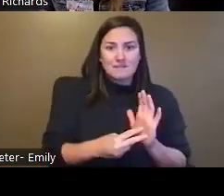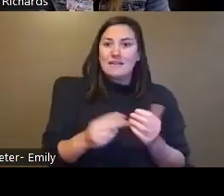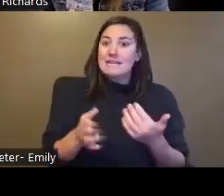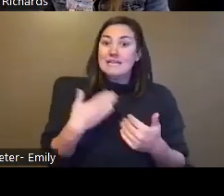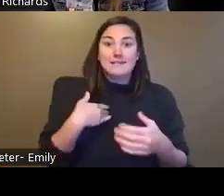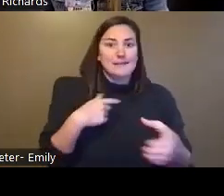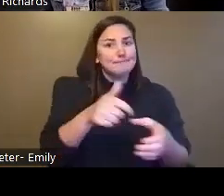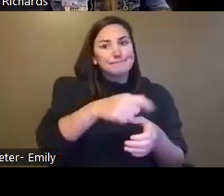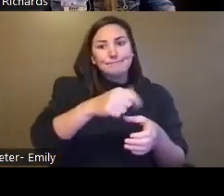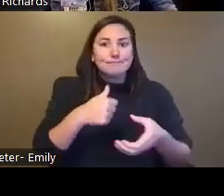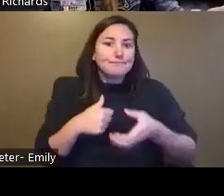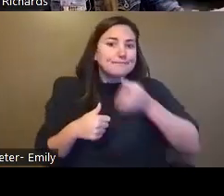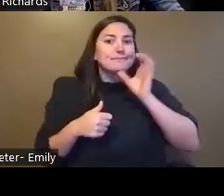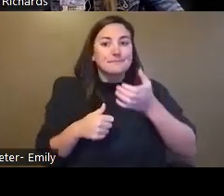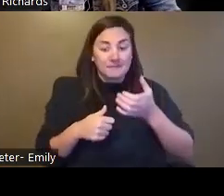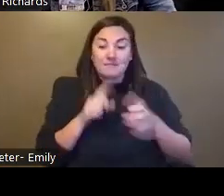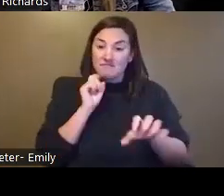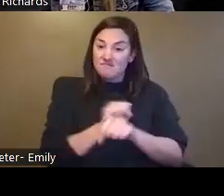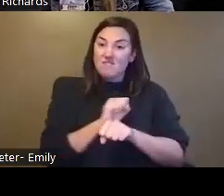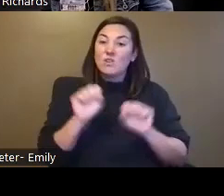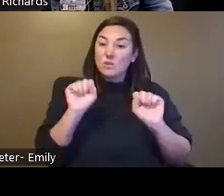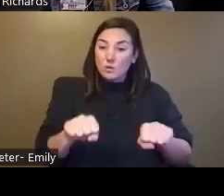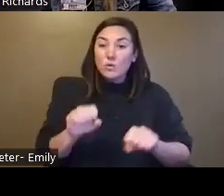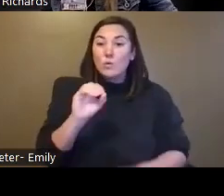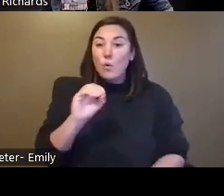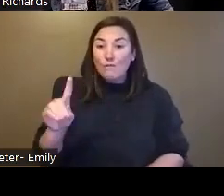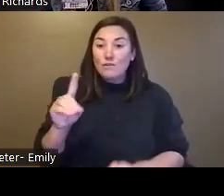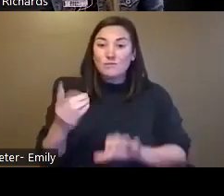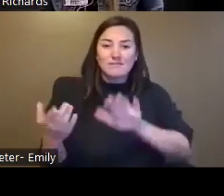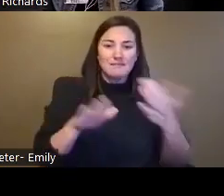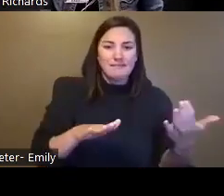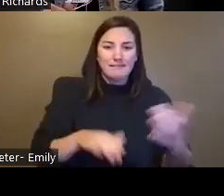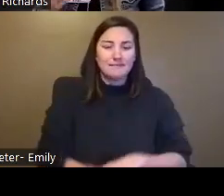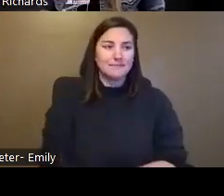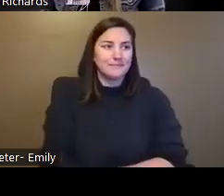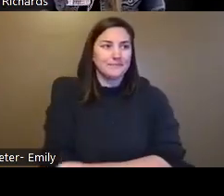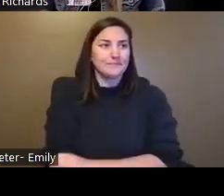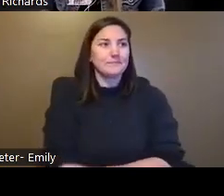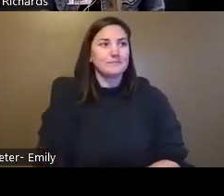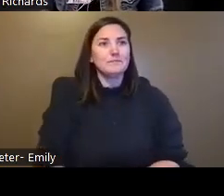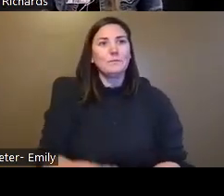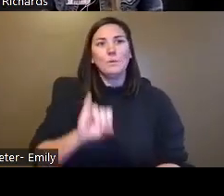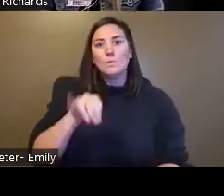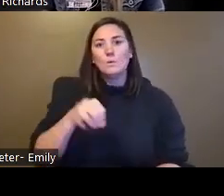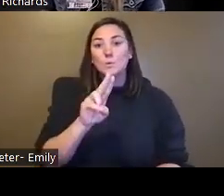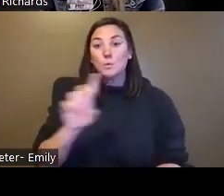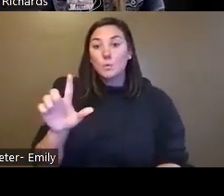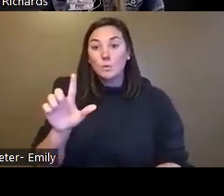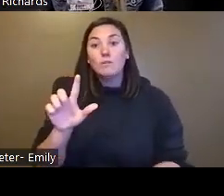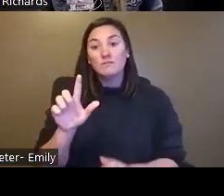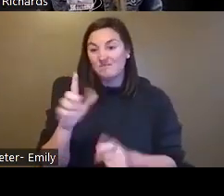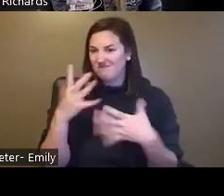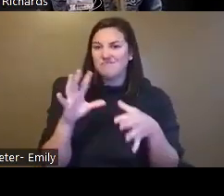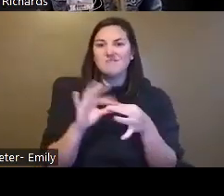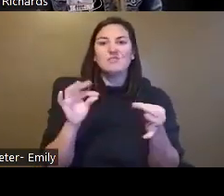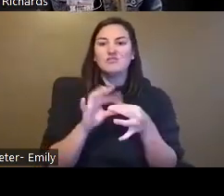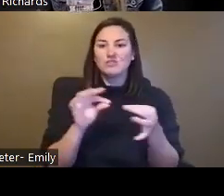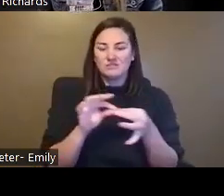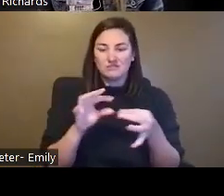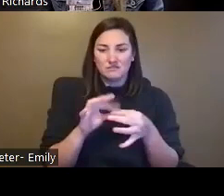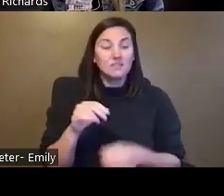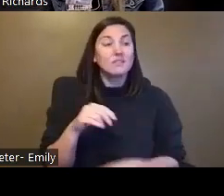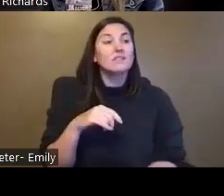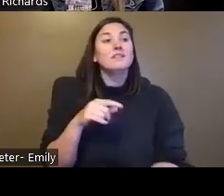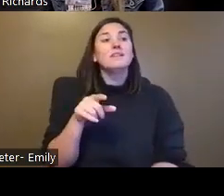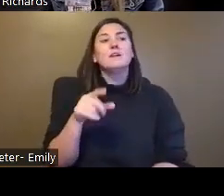into this and have a lethal overdose from nicotine. Juul was mentioned earlier. Juul, one of the